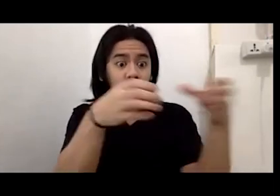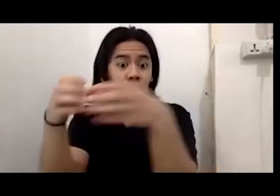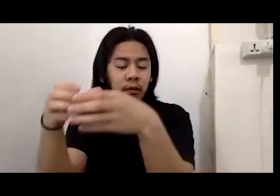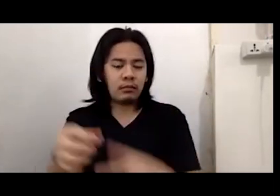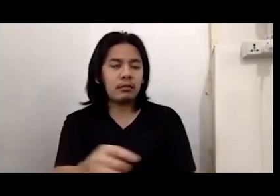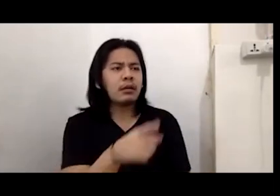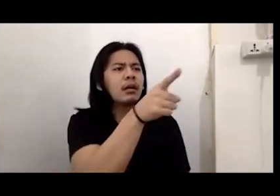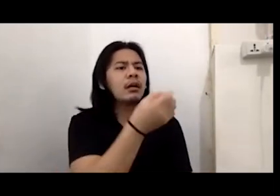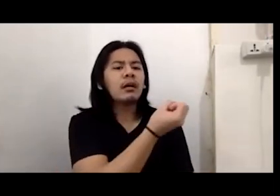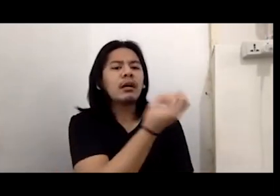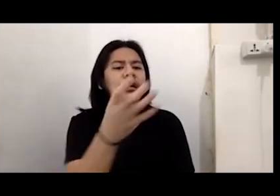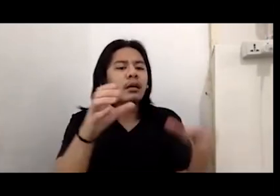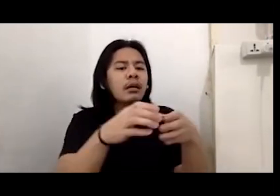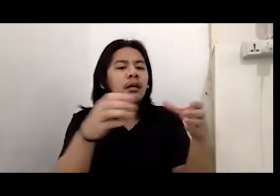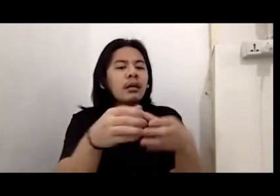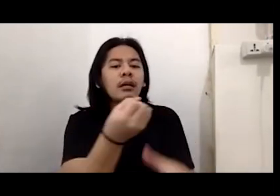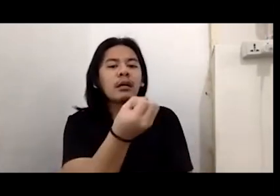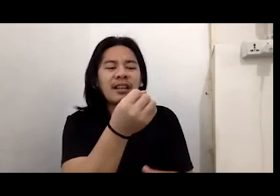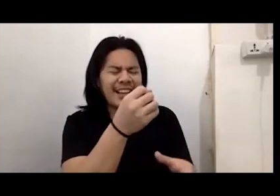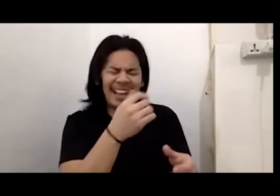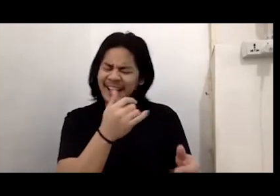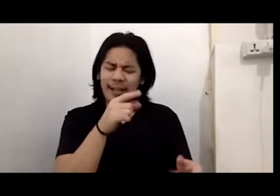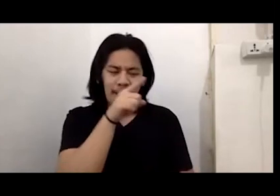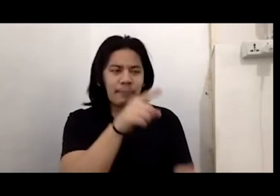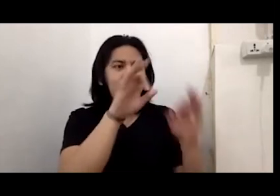But what if their answer